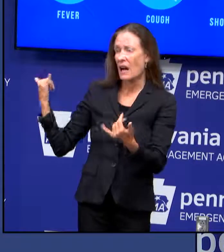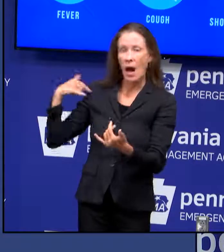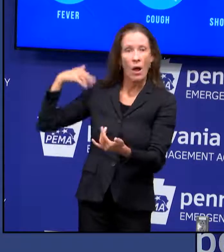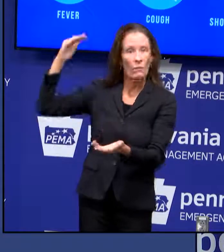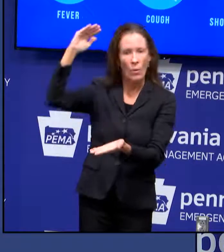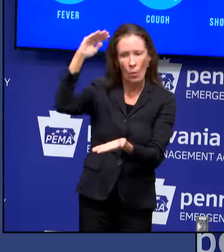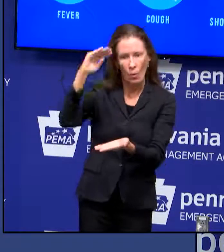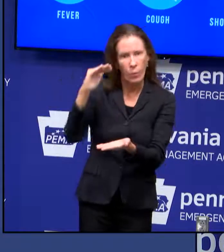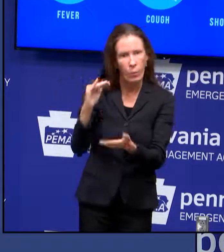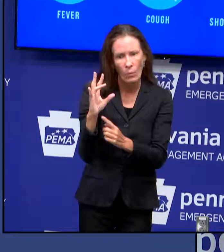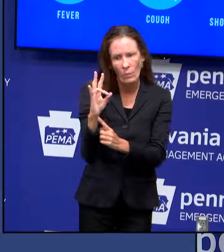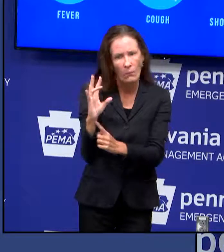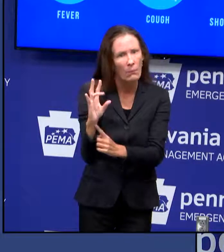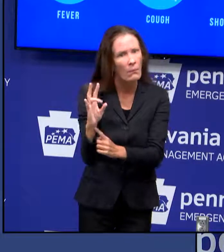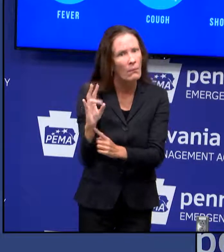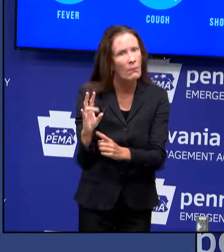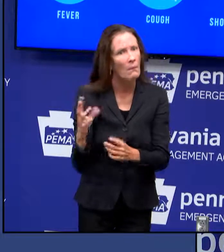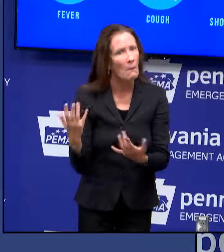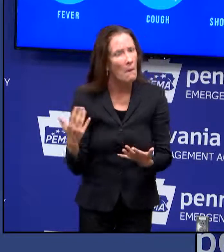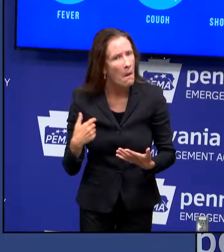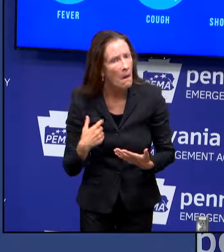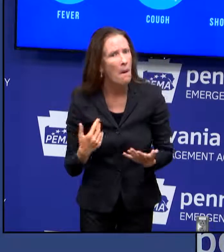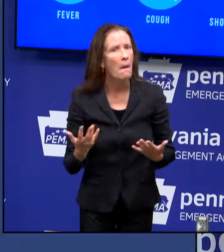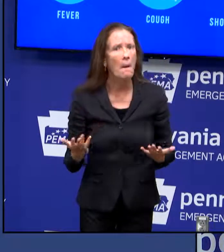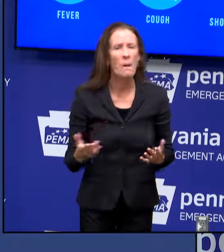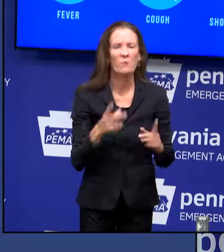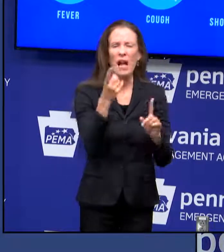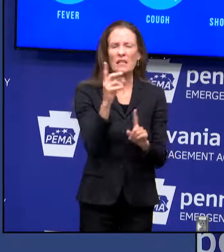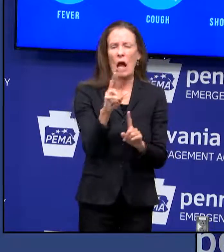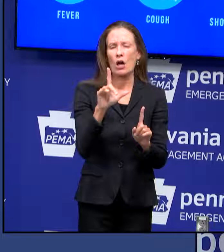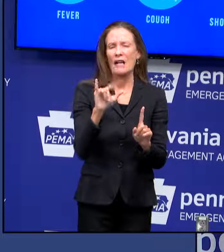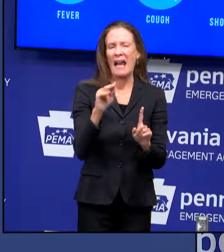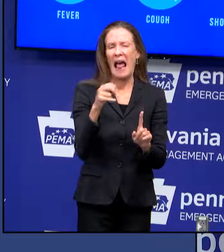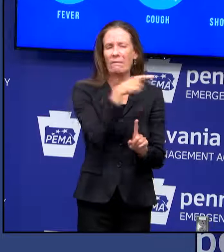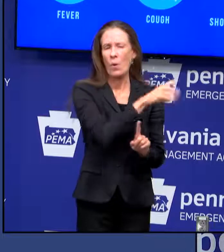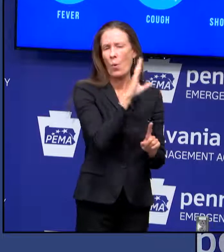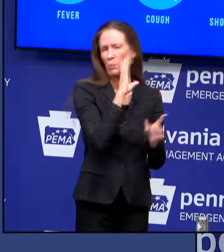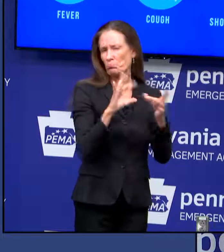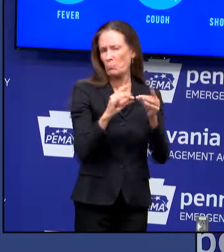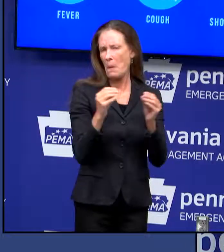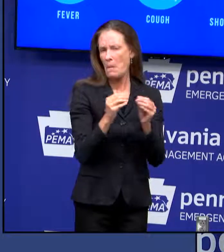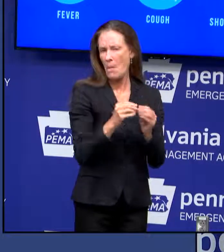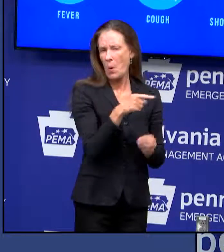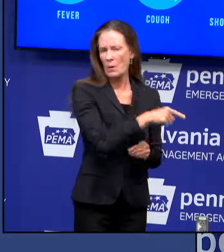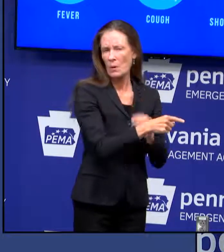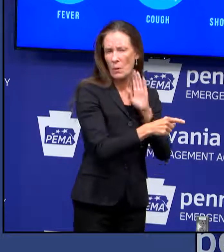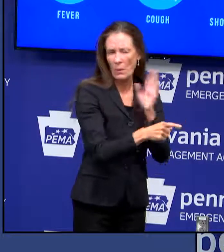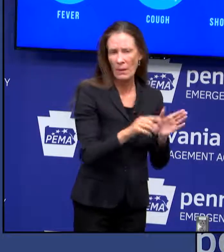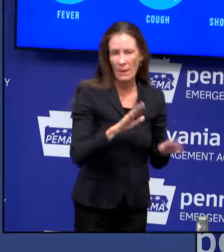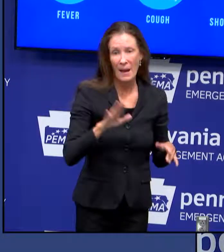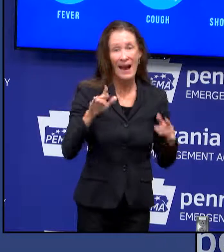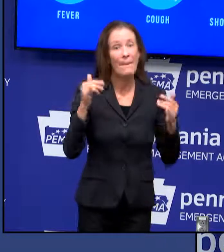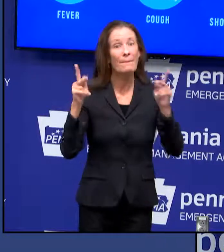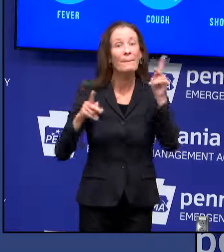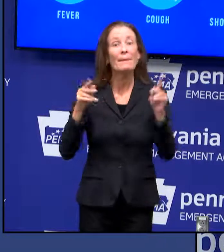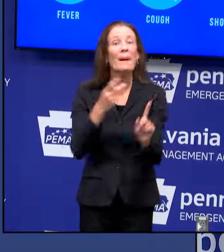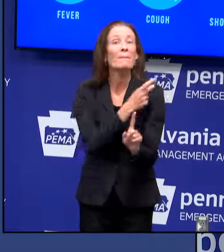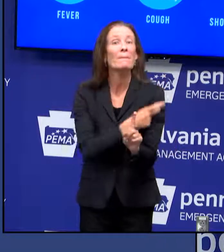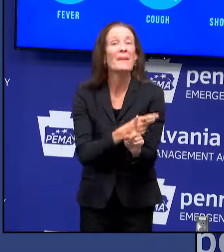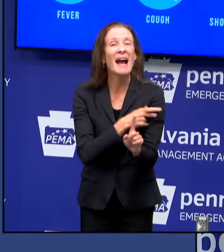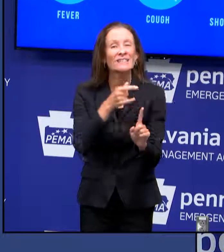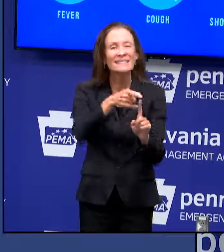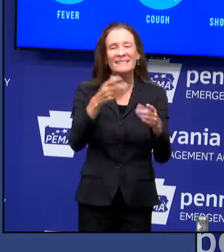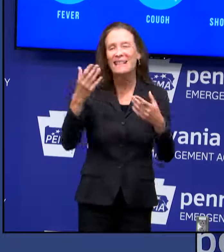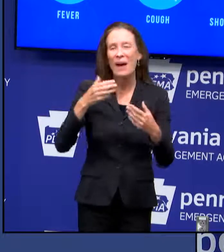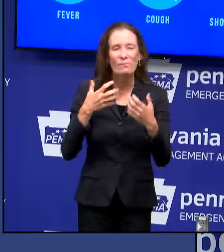yesterday. The 14-day average number of COVID-19 patients on ventilators has dropped from 222 in June